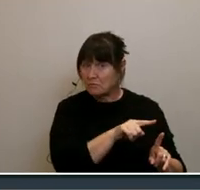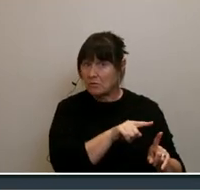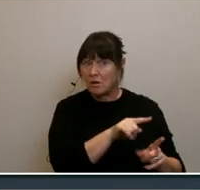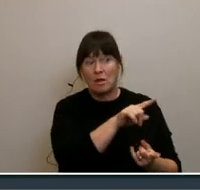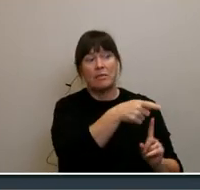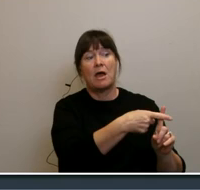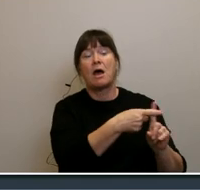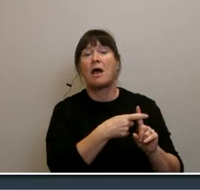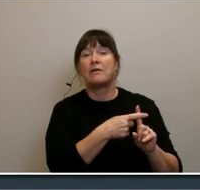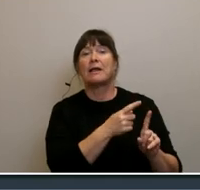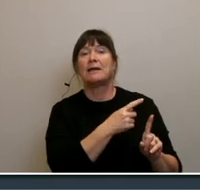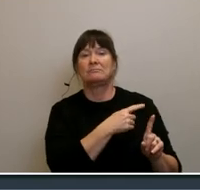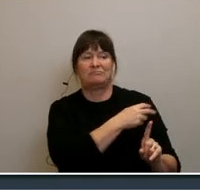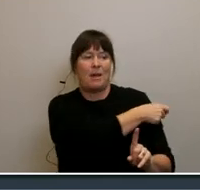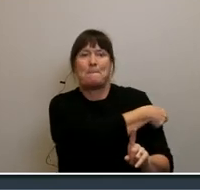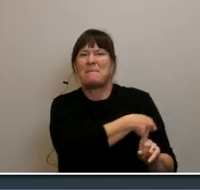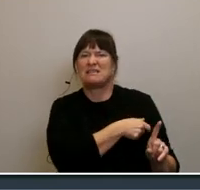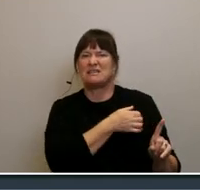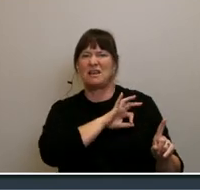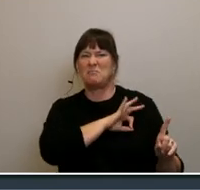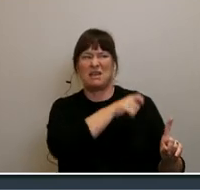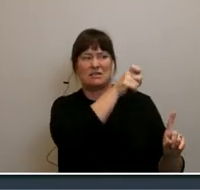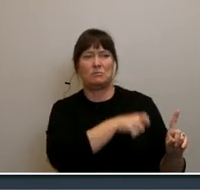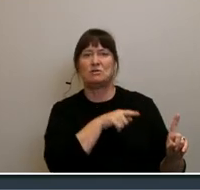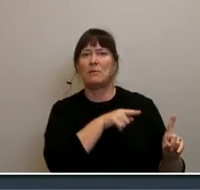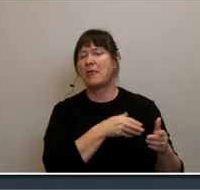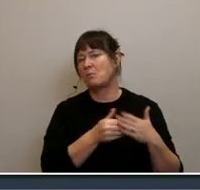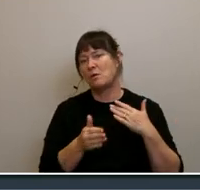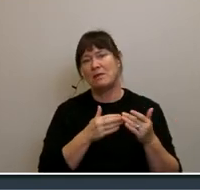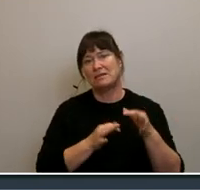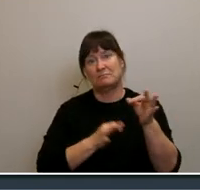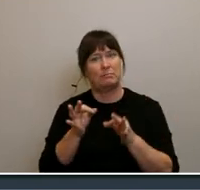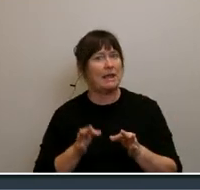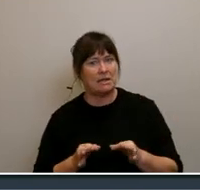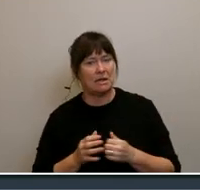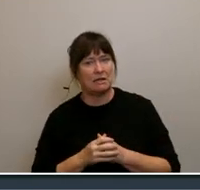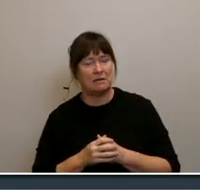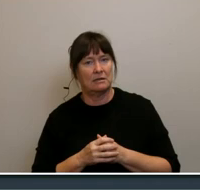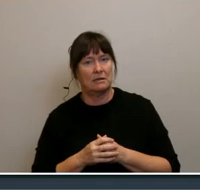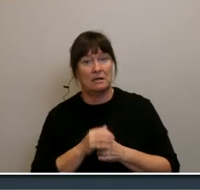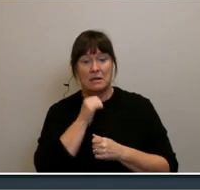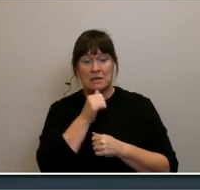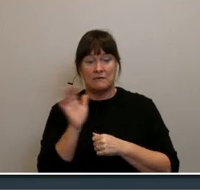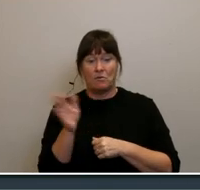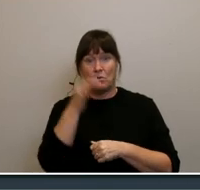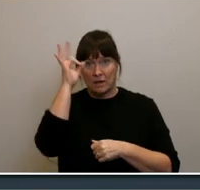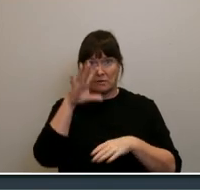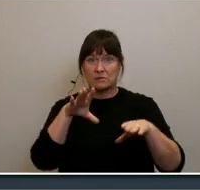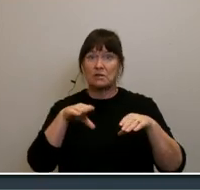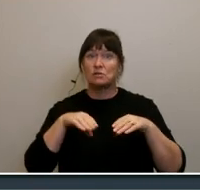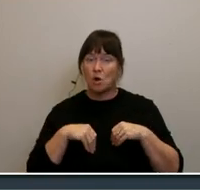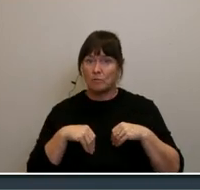deal with urban planning. If the cities adopt a joint climate